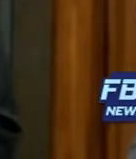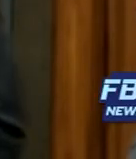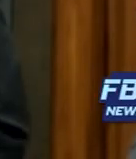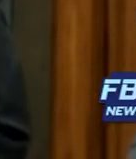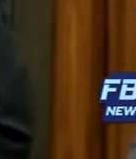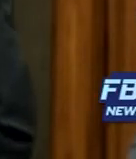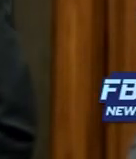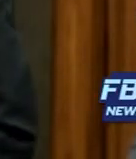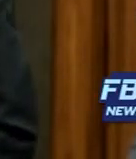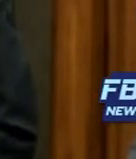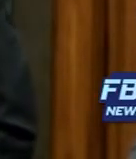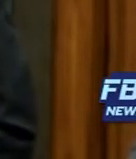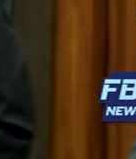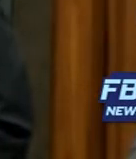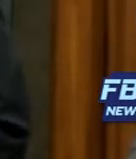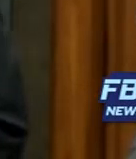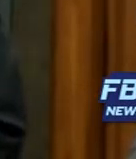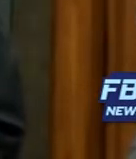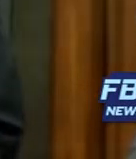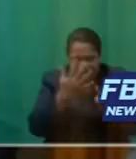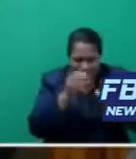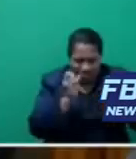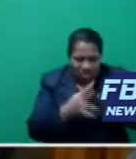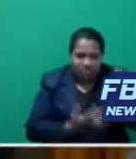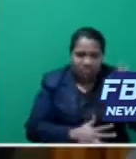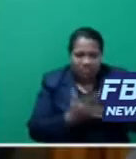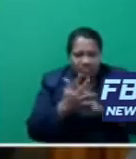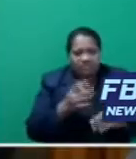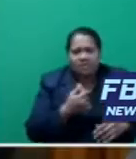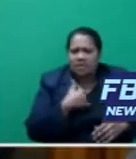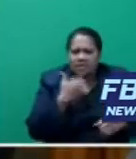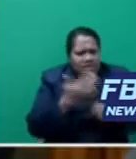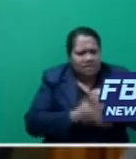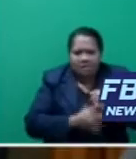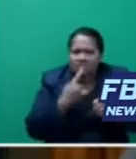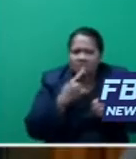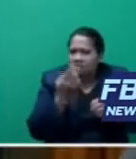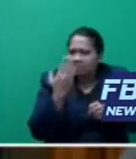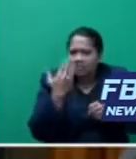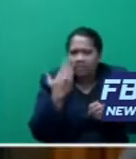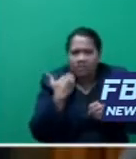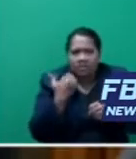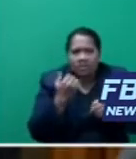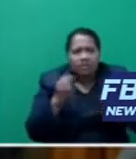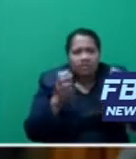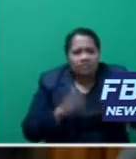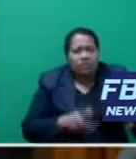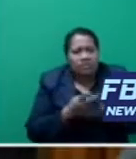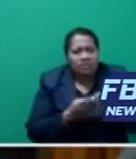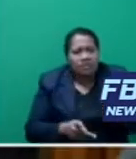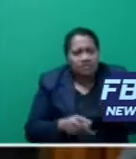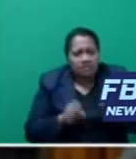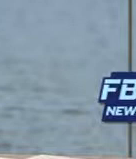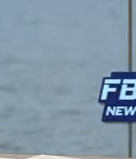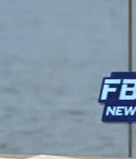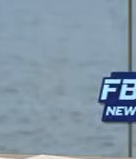don't know what the question means. I've never ever said before that body parts have been put anywhere